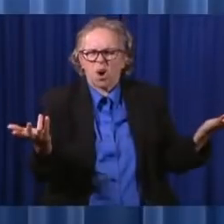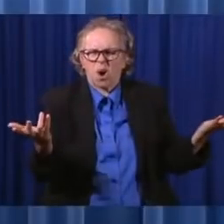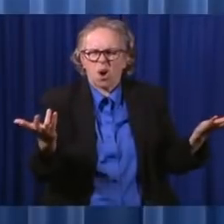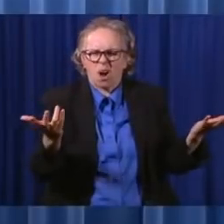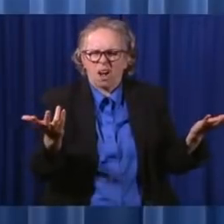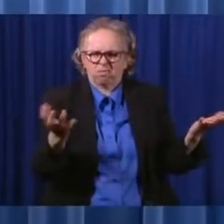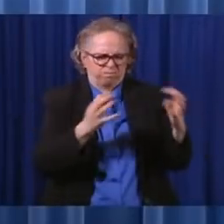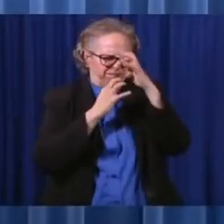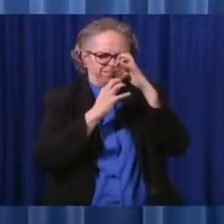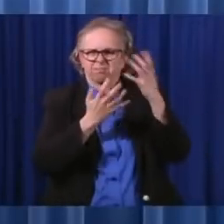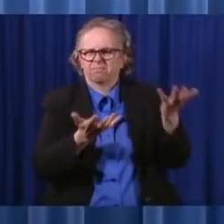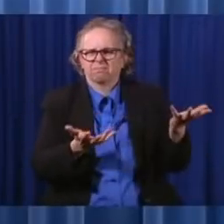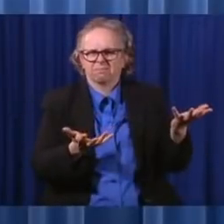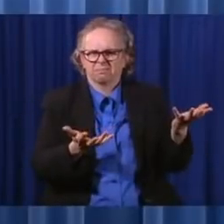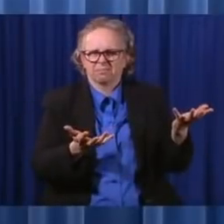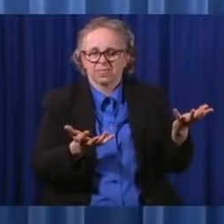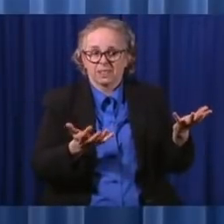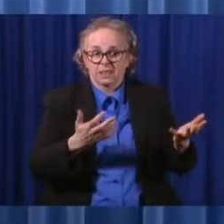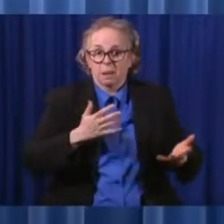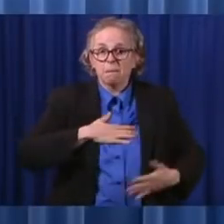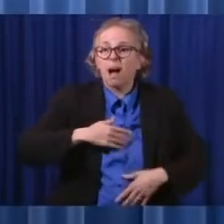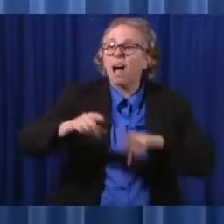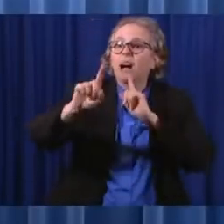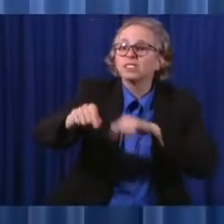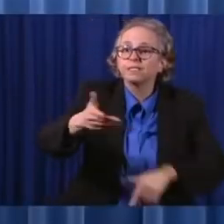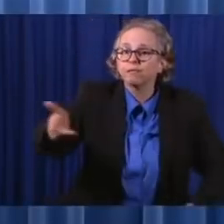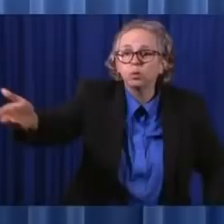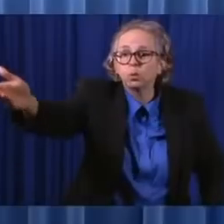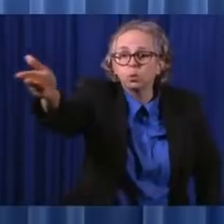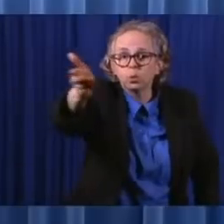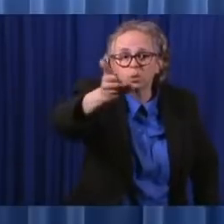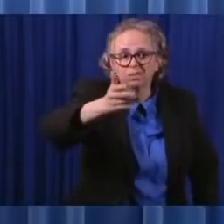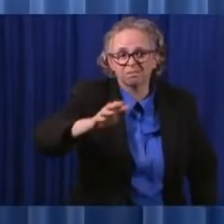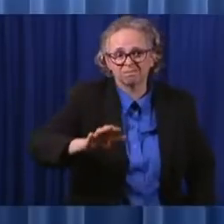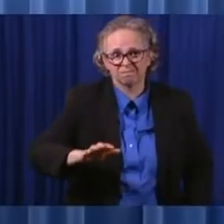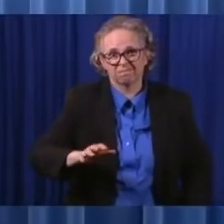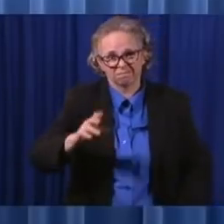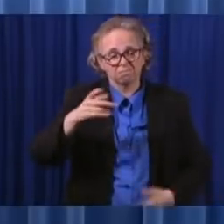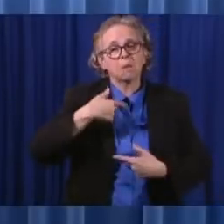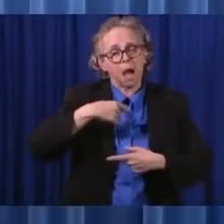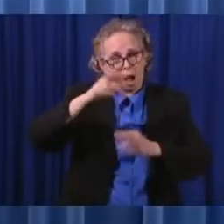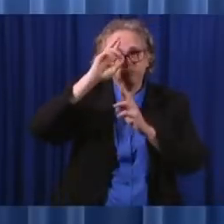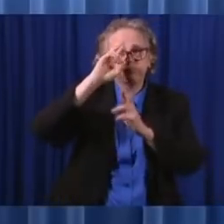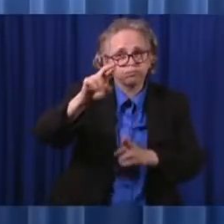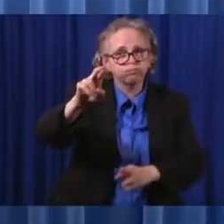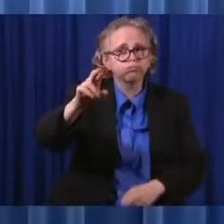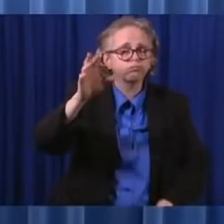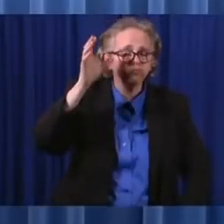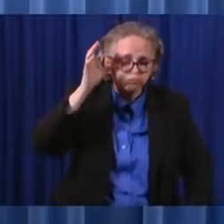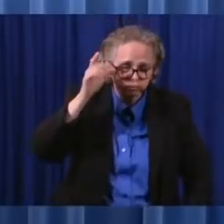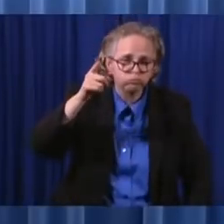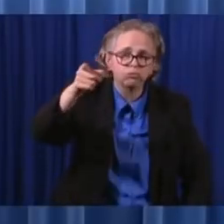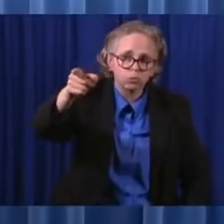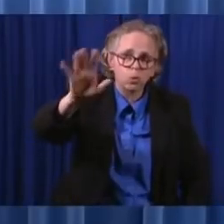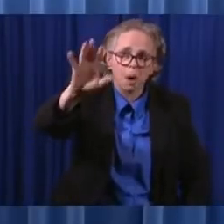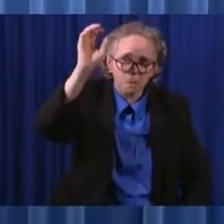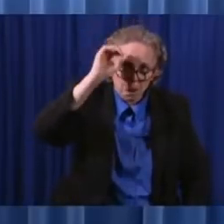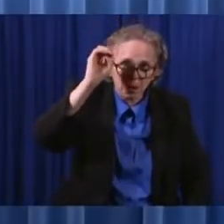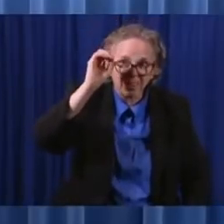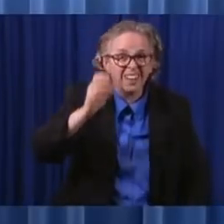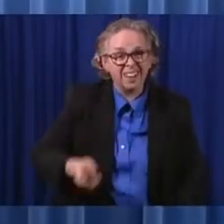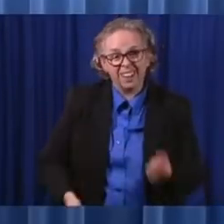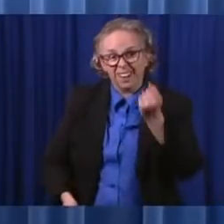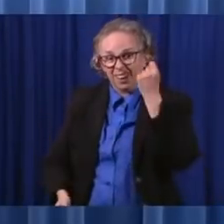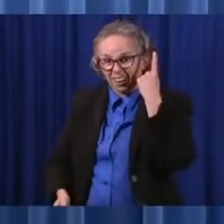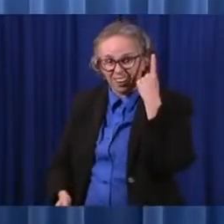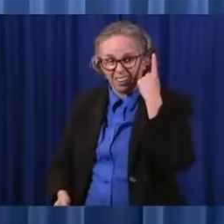My answer to those who say that, with all due respect, is you have the right to make decisions that solely